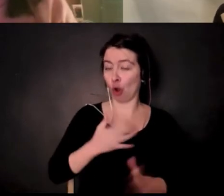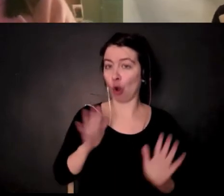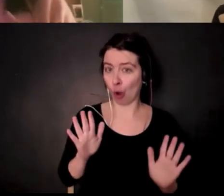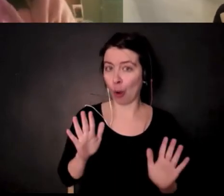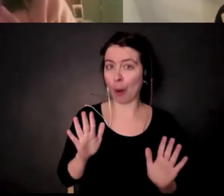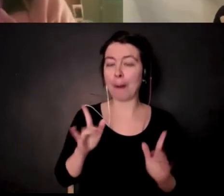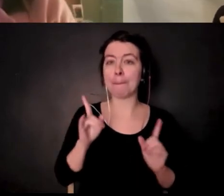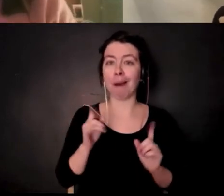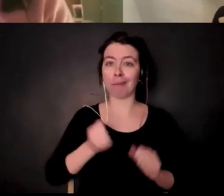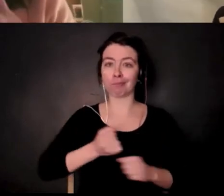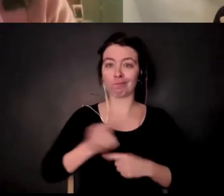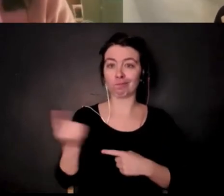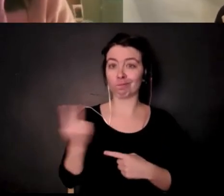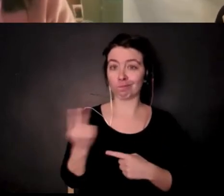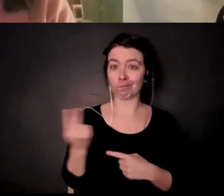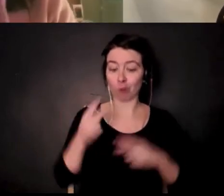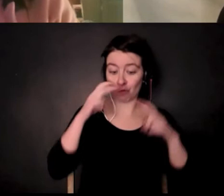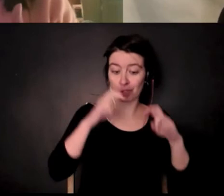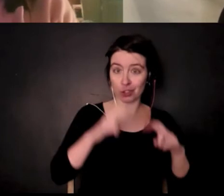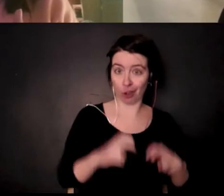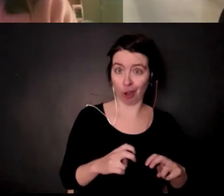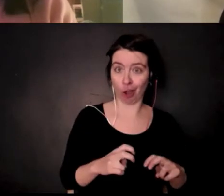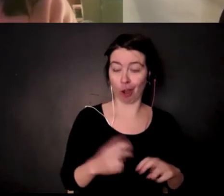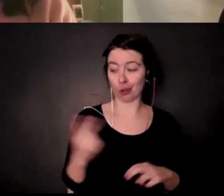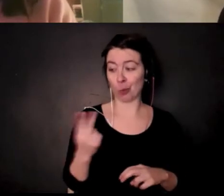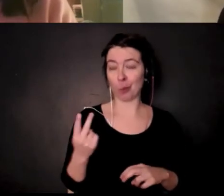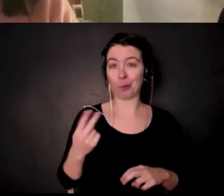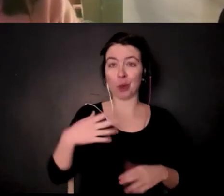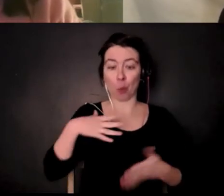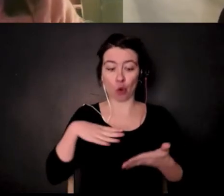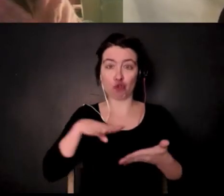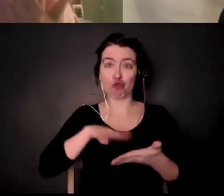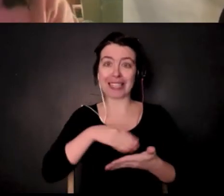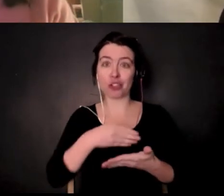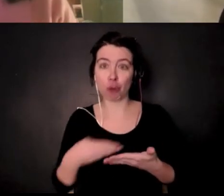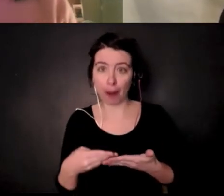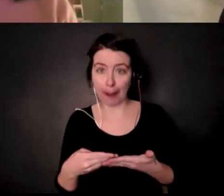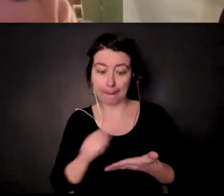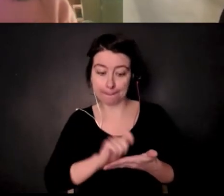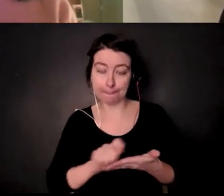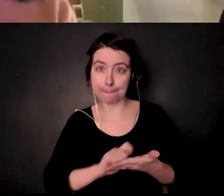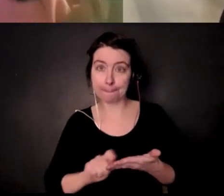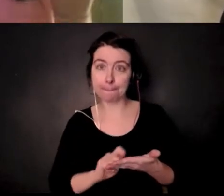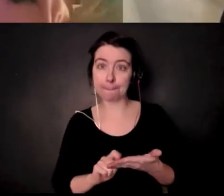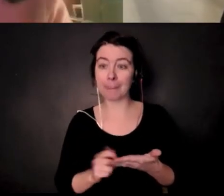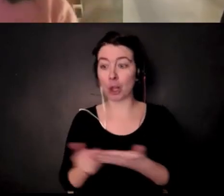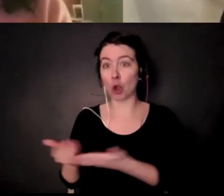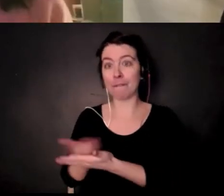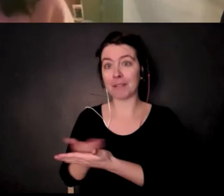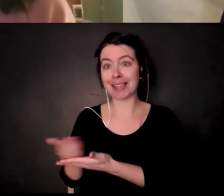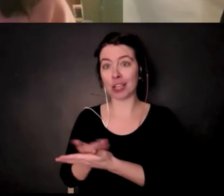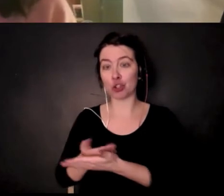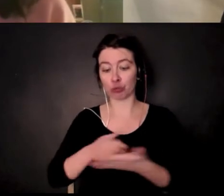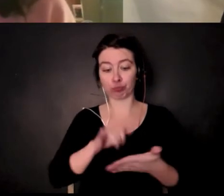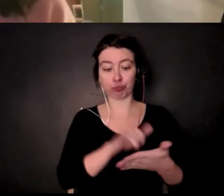we want to kind of actually transcribe some of these conversations, because I think what we're aiming to do is to just create a new